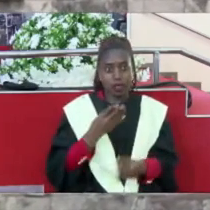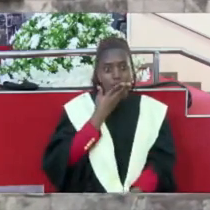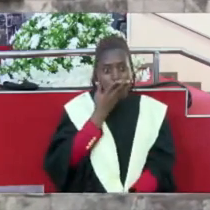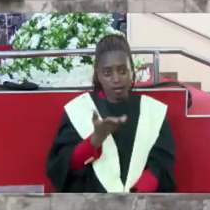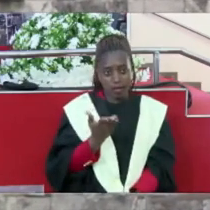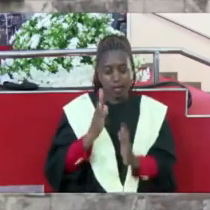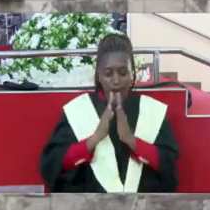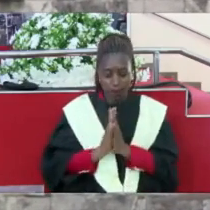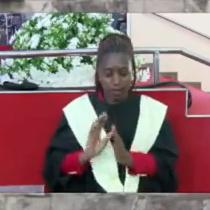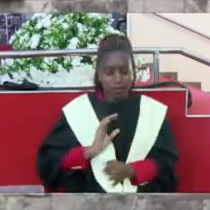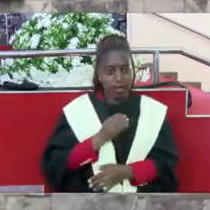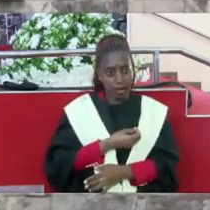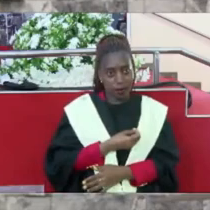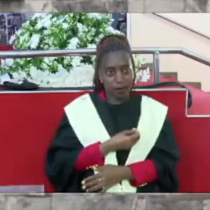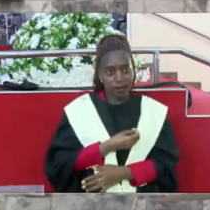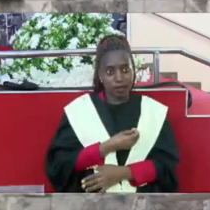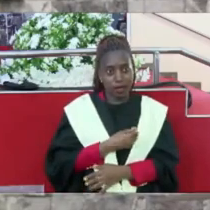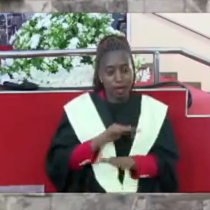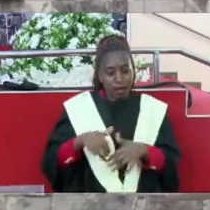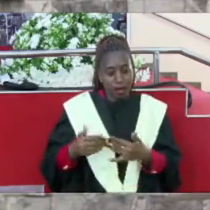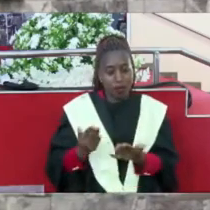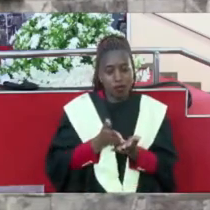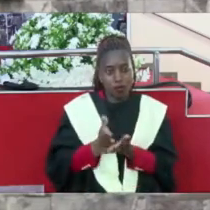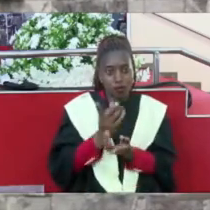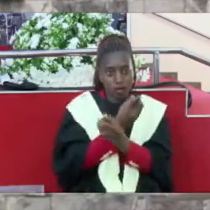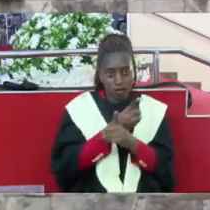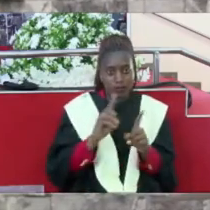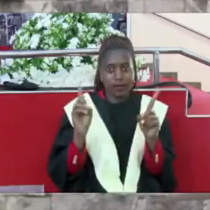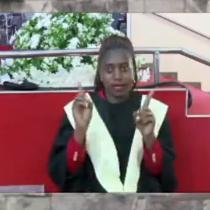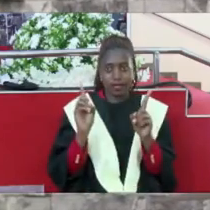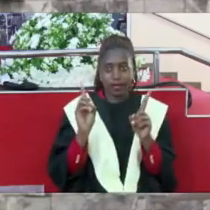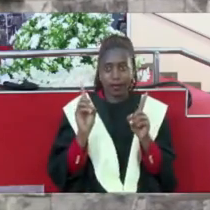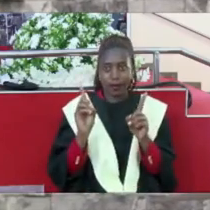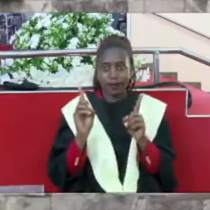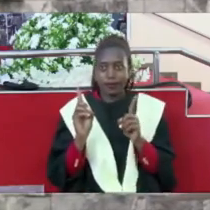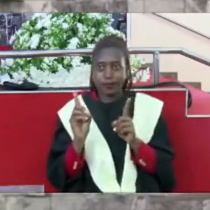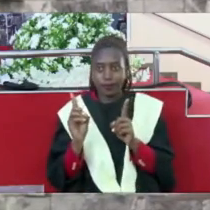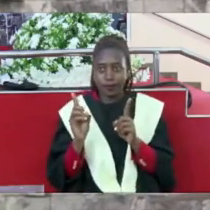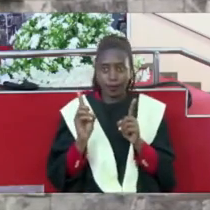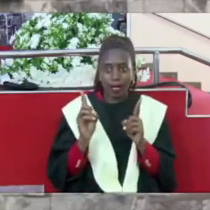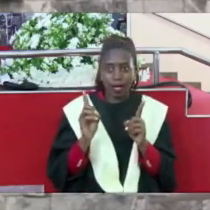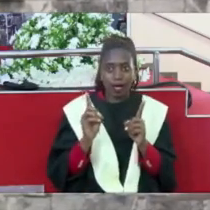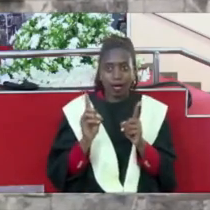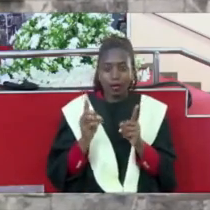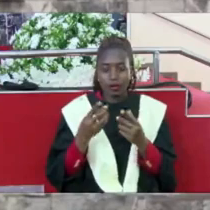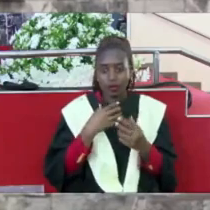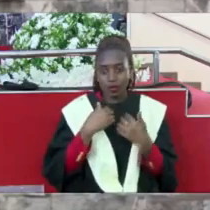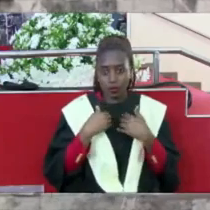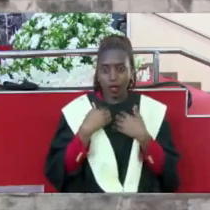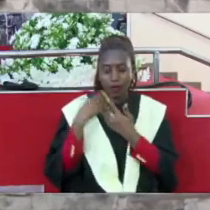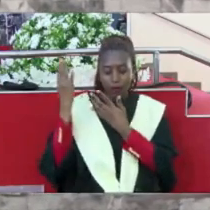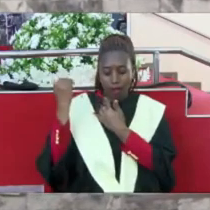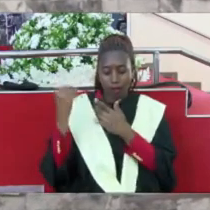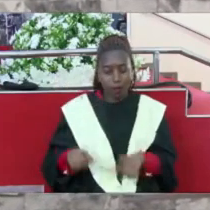deliverance, because God moved in a certain way, we want to hold that and keep it alive. Yet